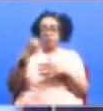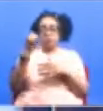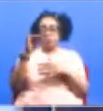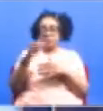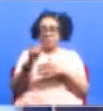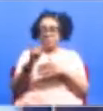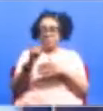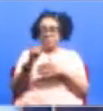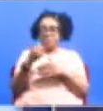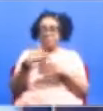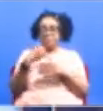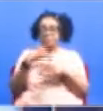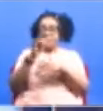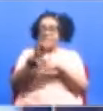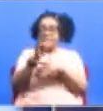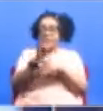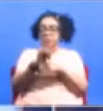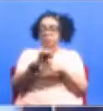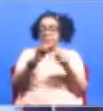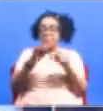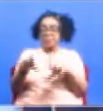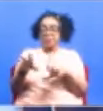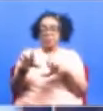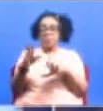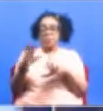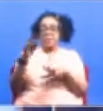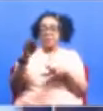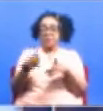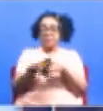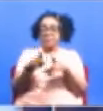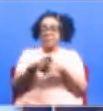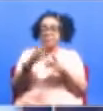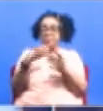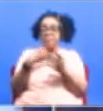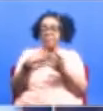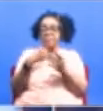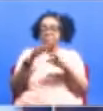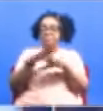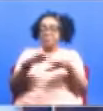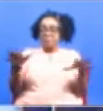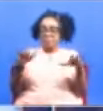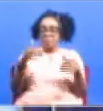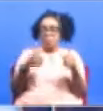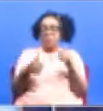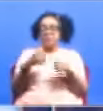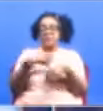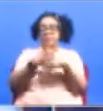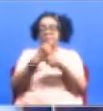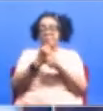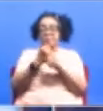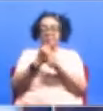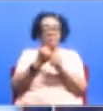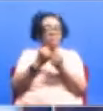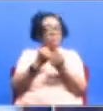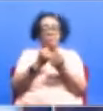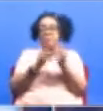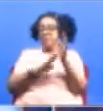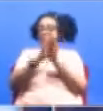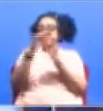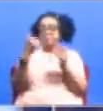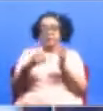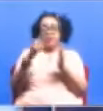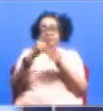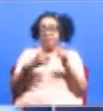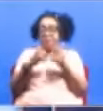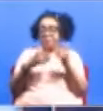hyena attacks on abandoned quarries and bushy chunks of land that have remained undeveloped for years. Rose